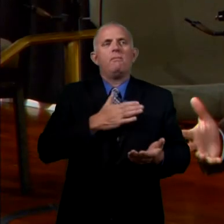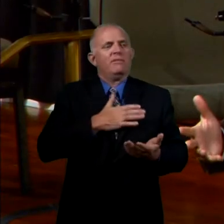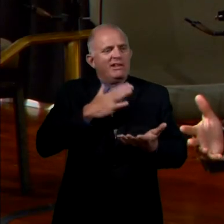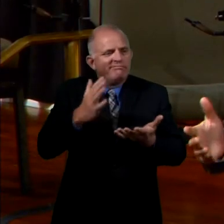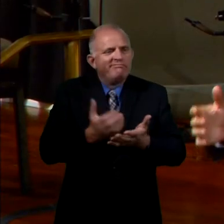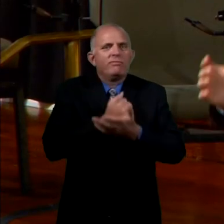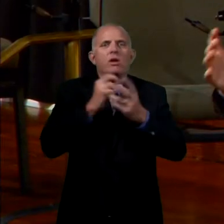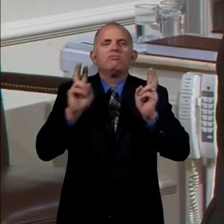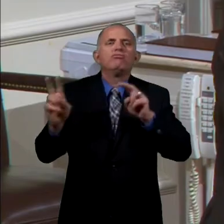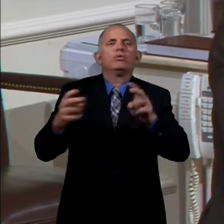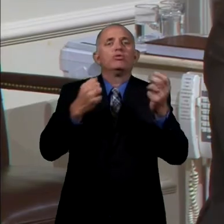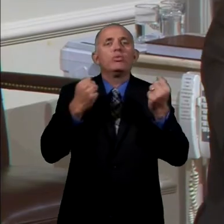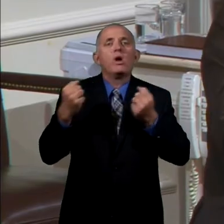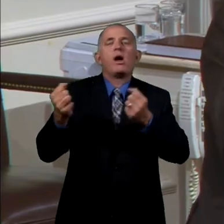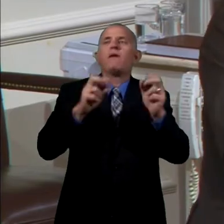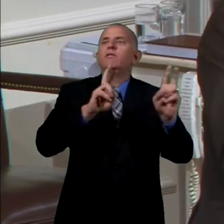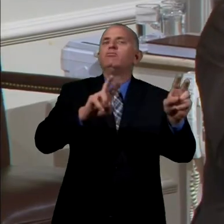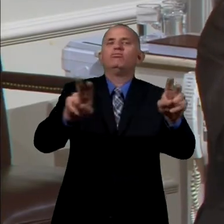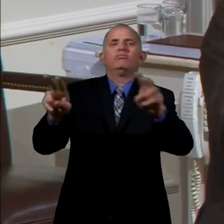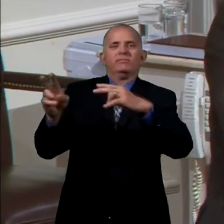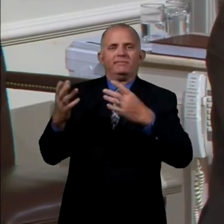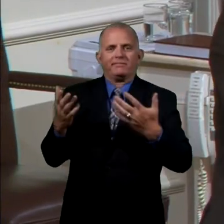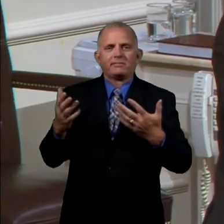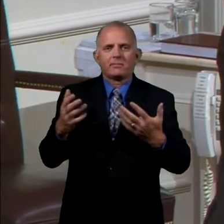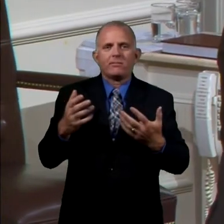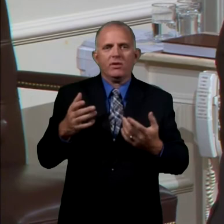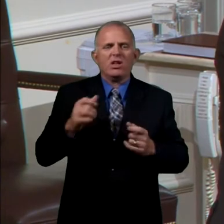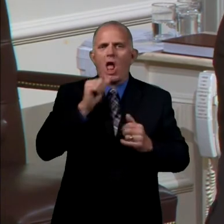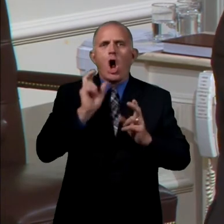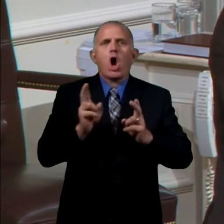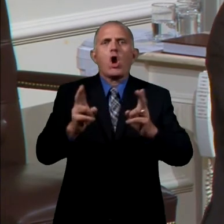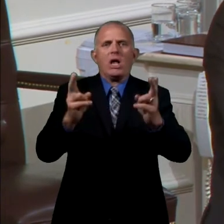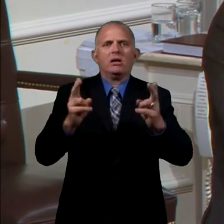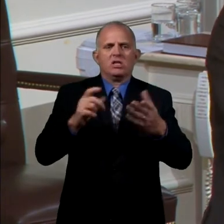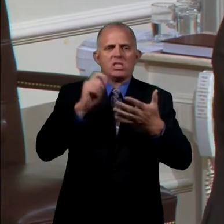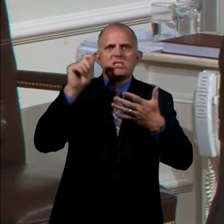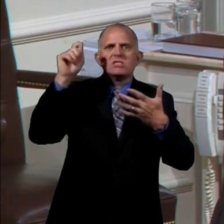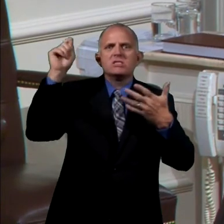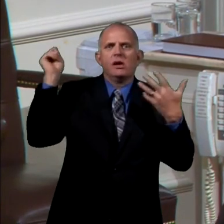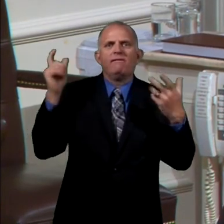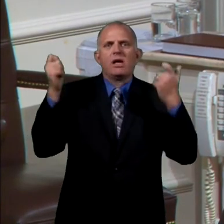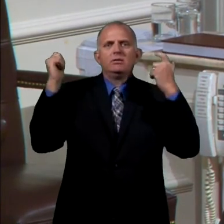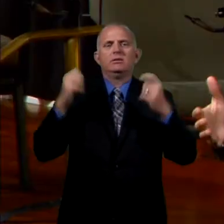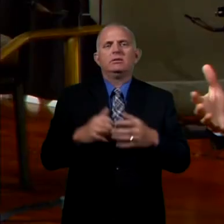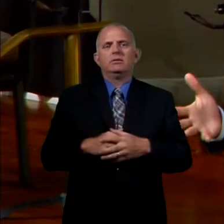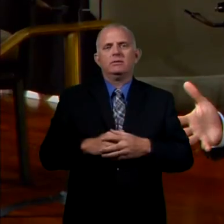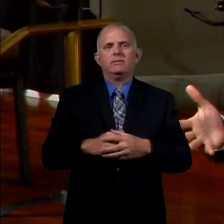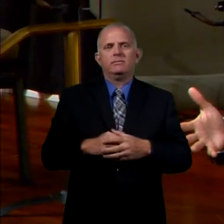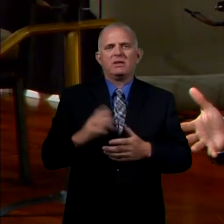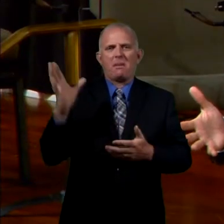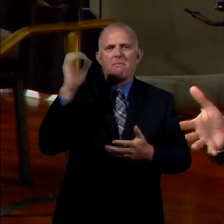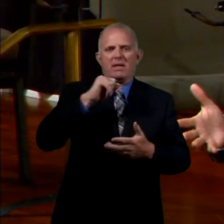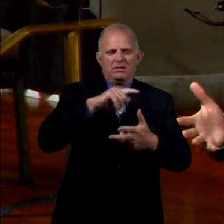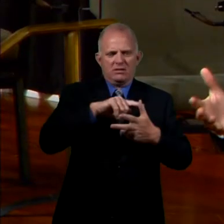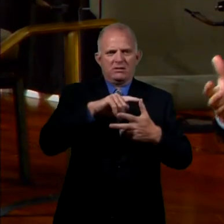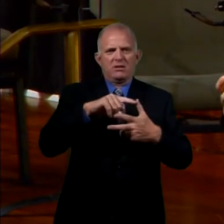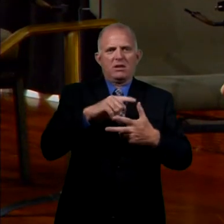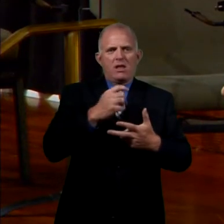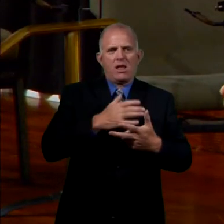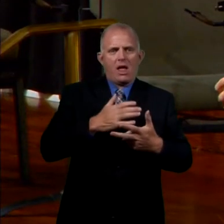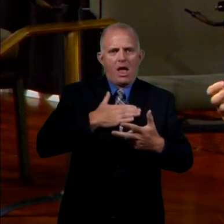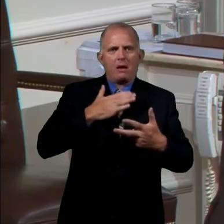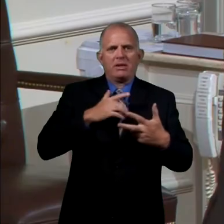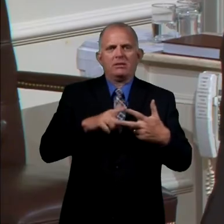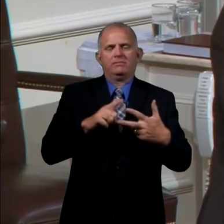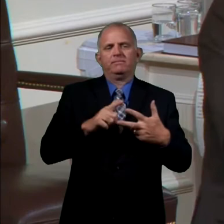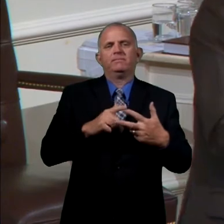or taking a walk, instead of doing that, I'm so caught up in getting things done, it robs me of my joy. I find